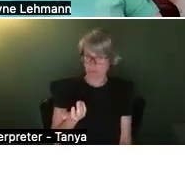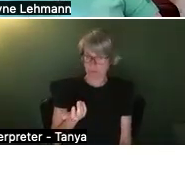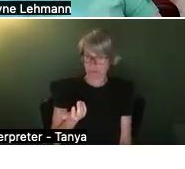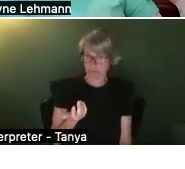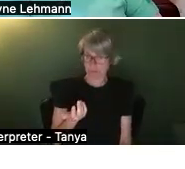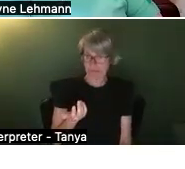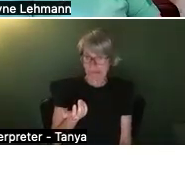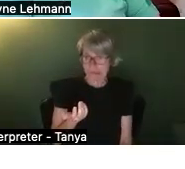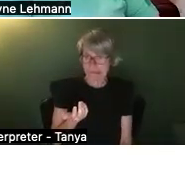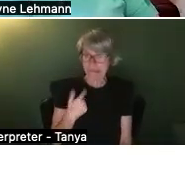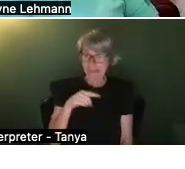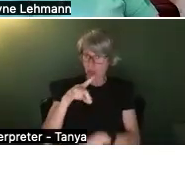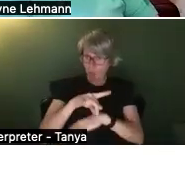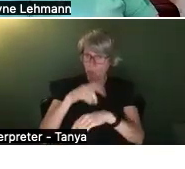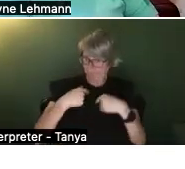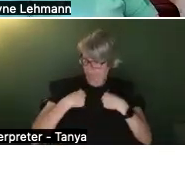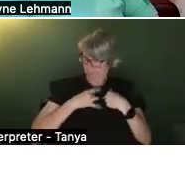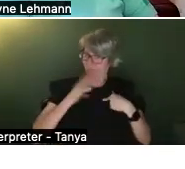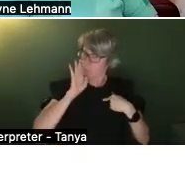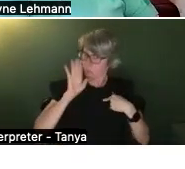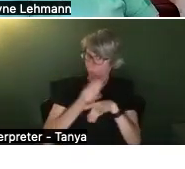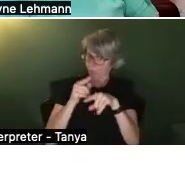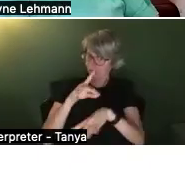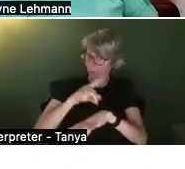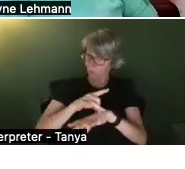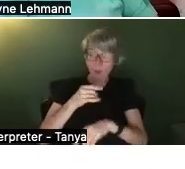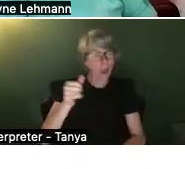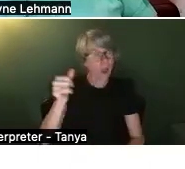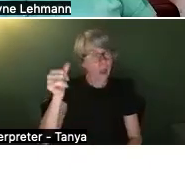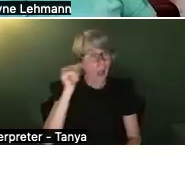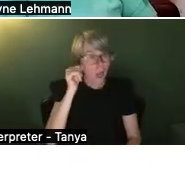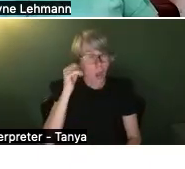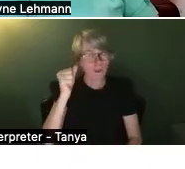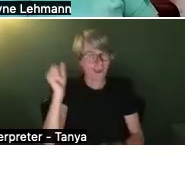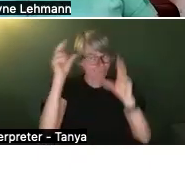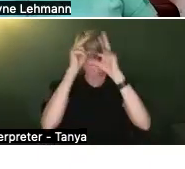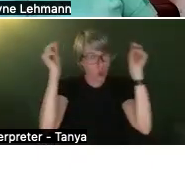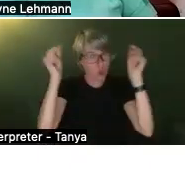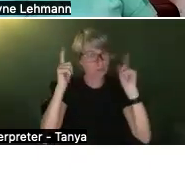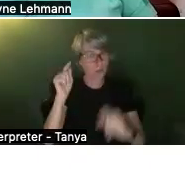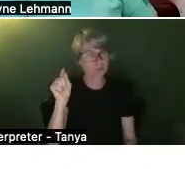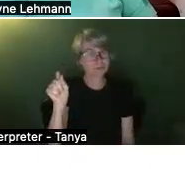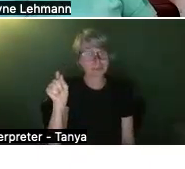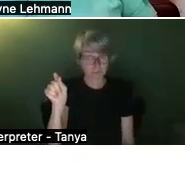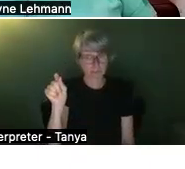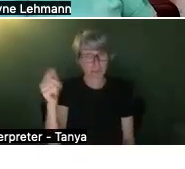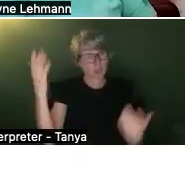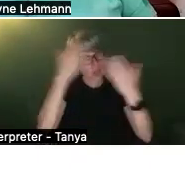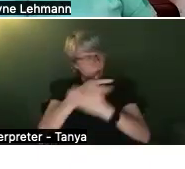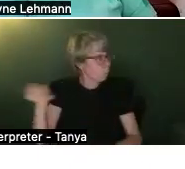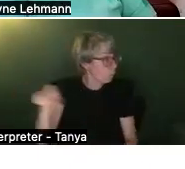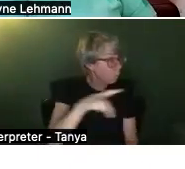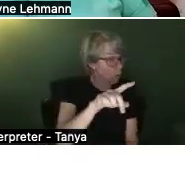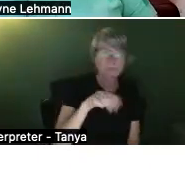actually in a hospital where I'd worked previously. So I knew there was a nurse in charge that walked around the hospital. So I asked